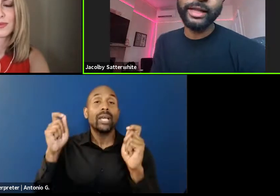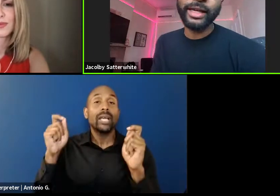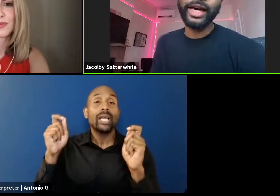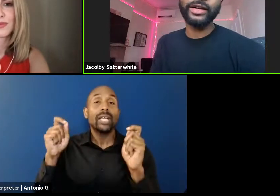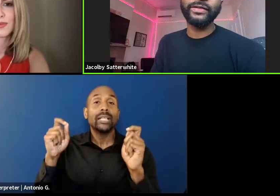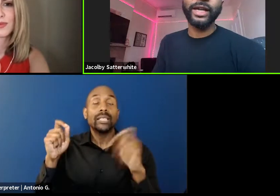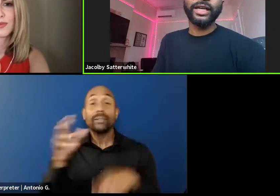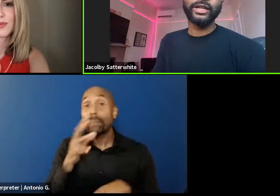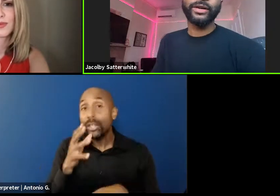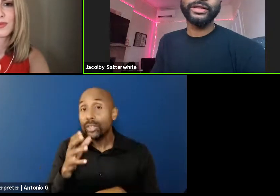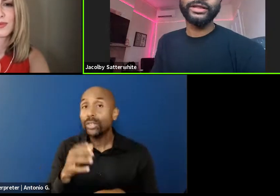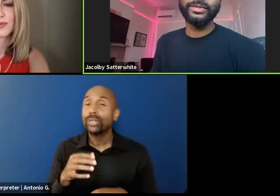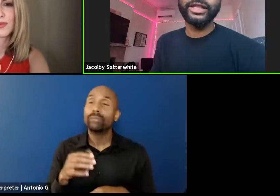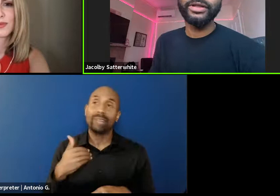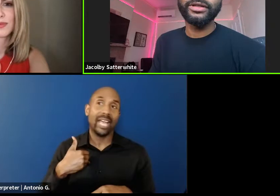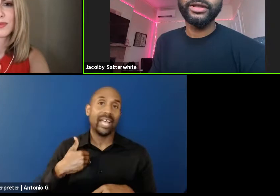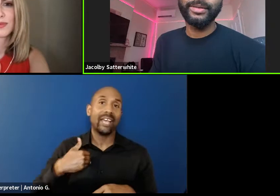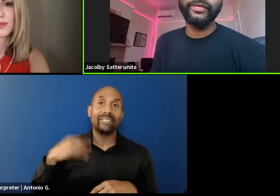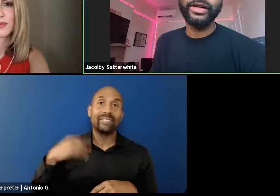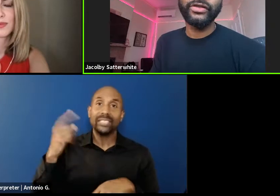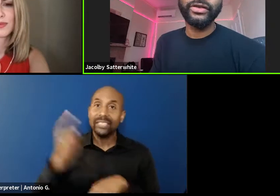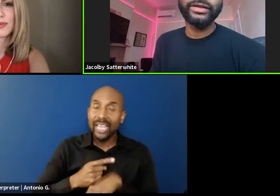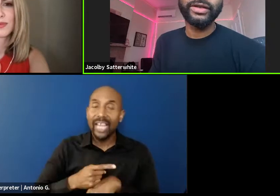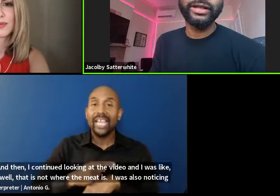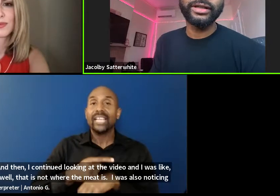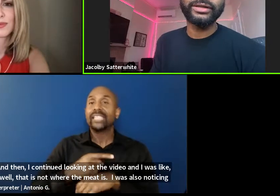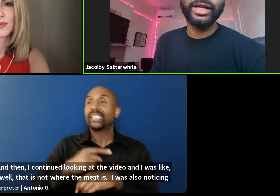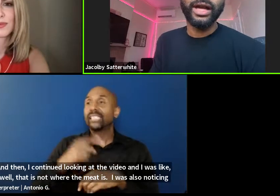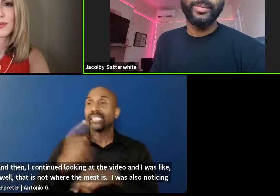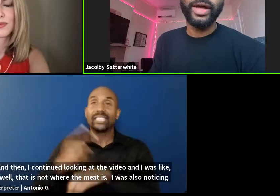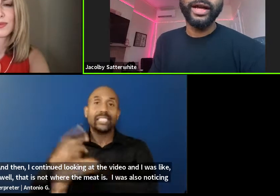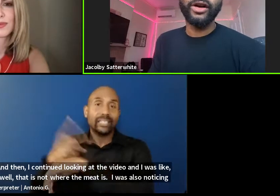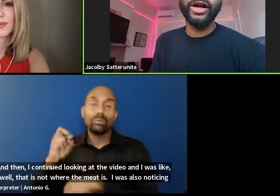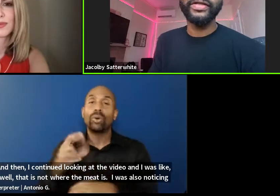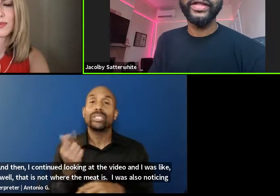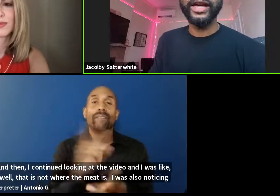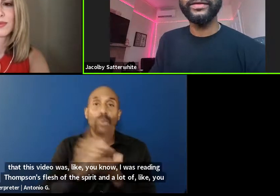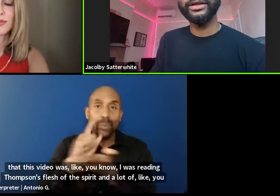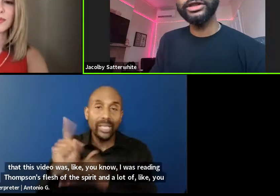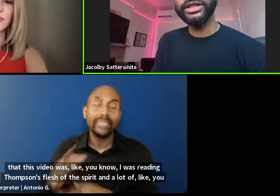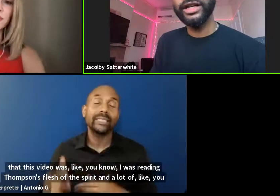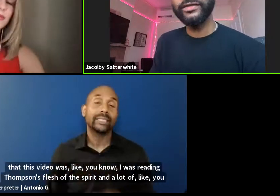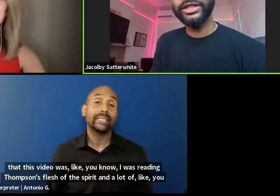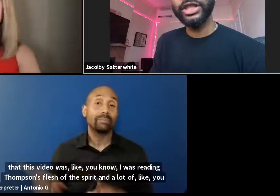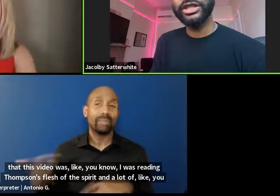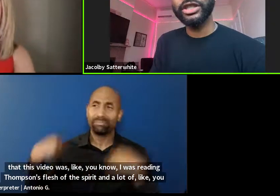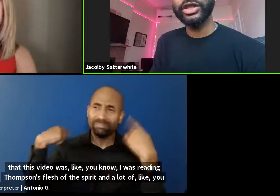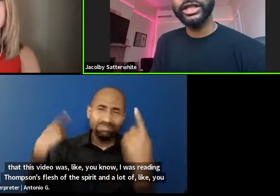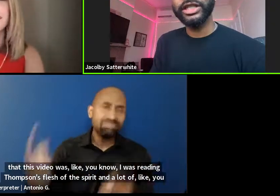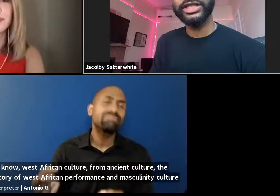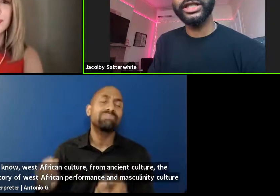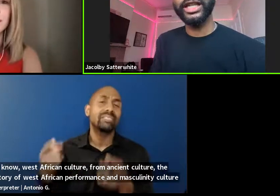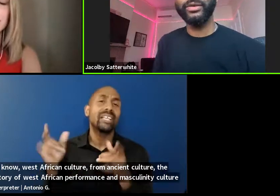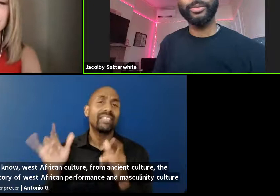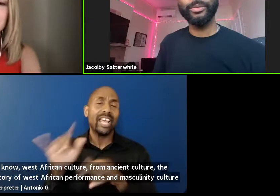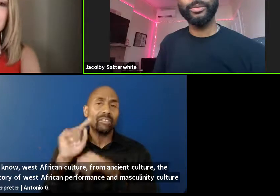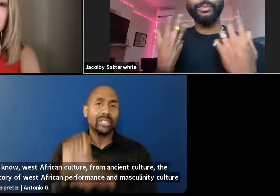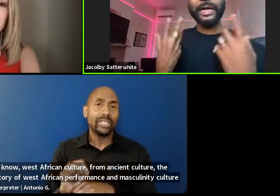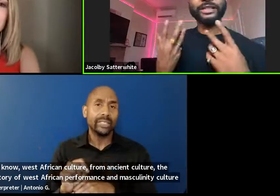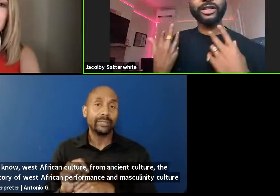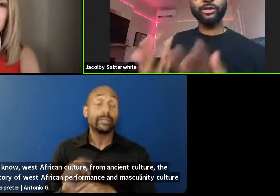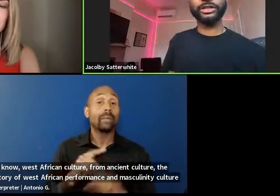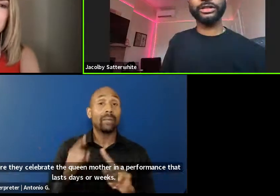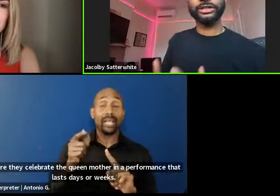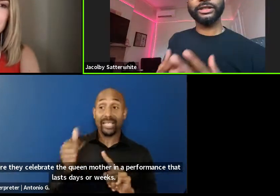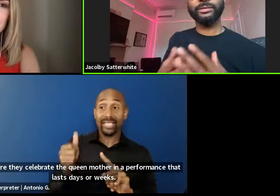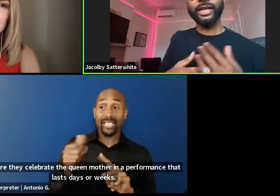weeks. And they kind of, you know, it's something that's been happening for hundreds of years. And the evolution of this tradition is that they would